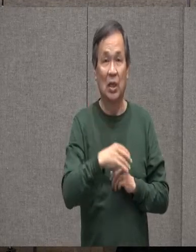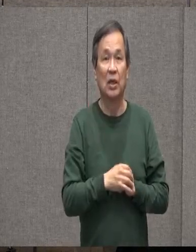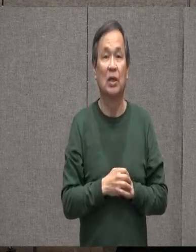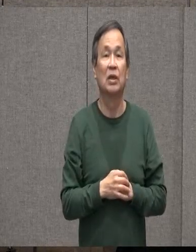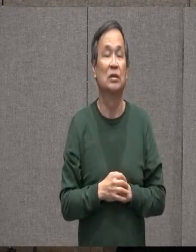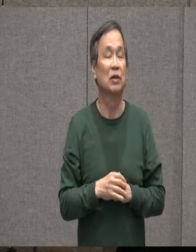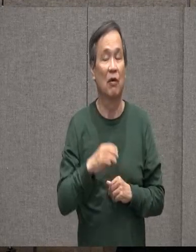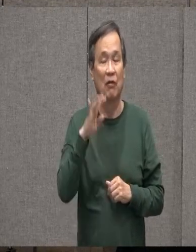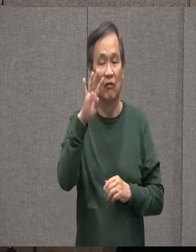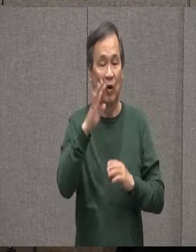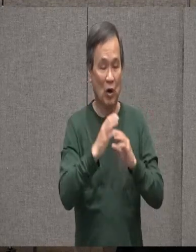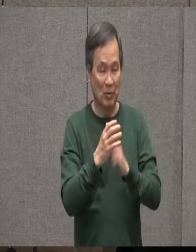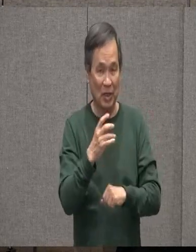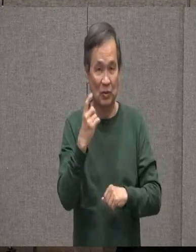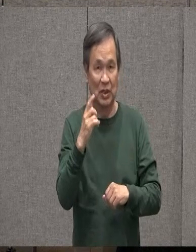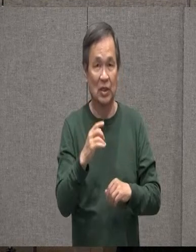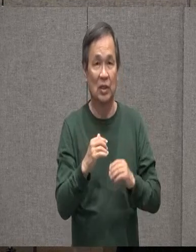be